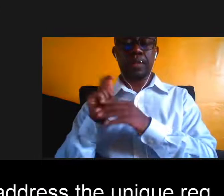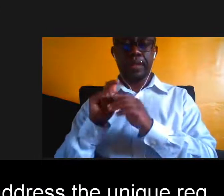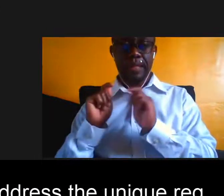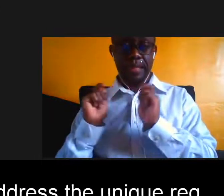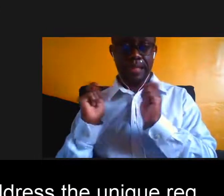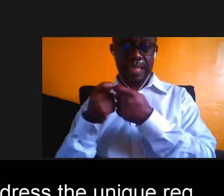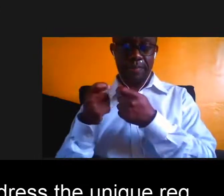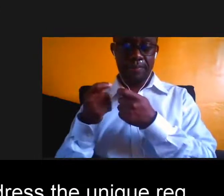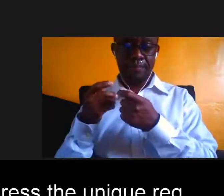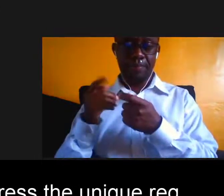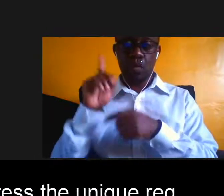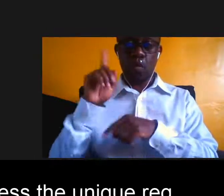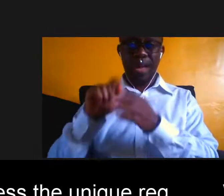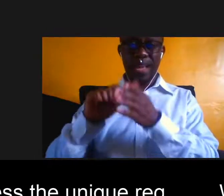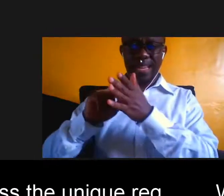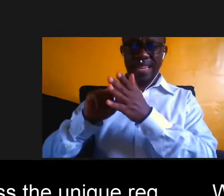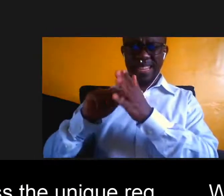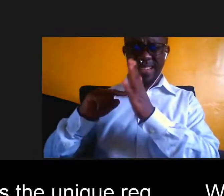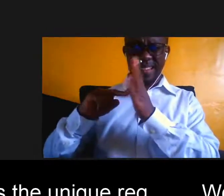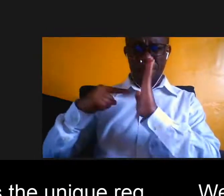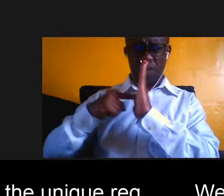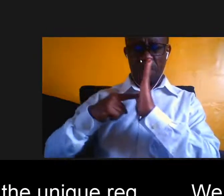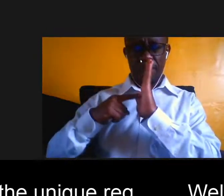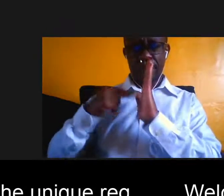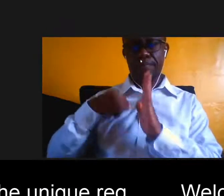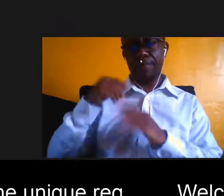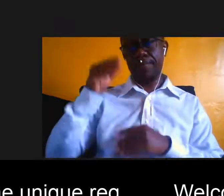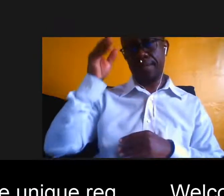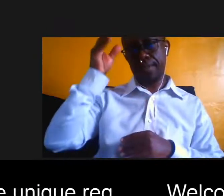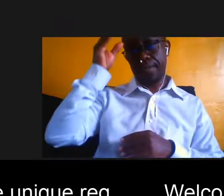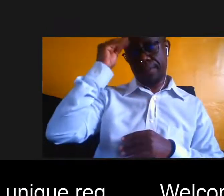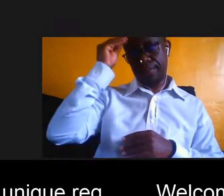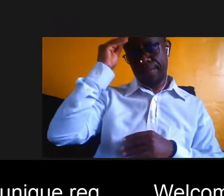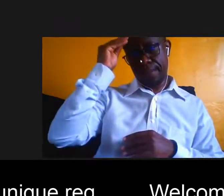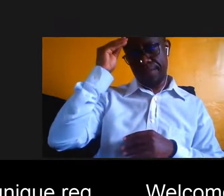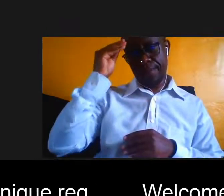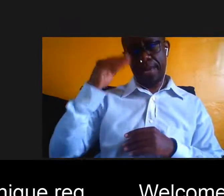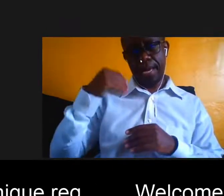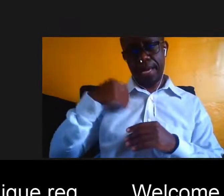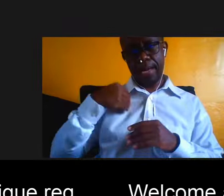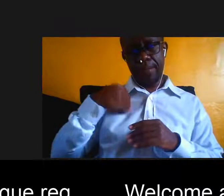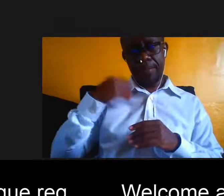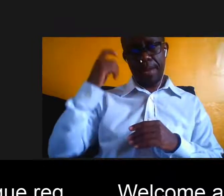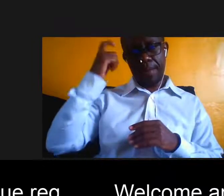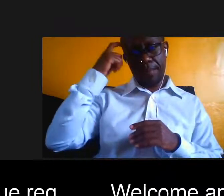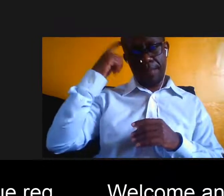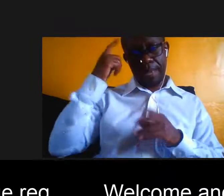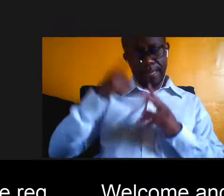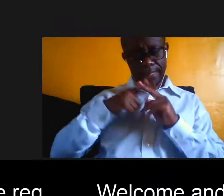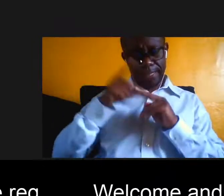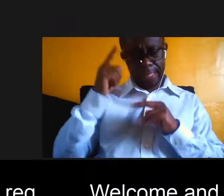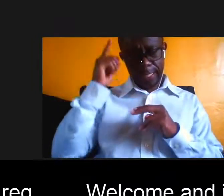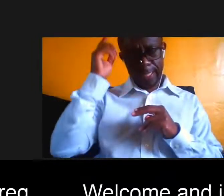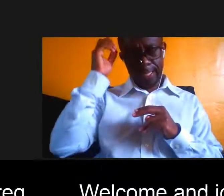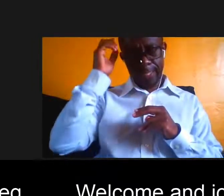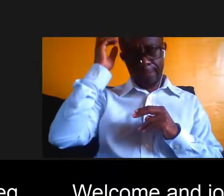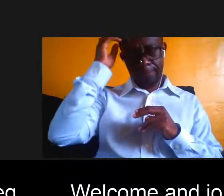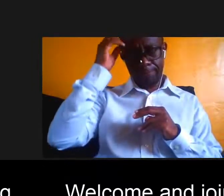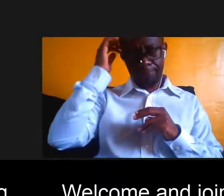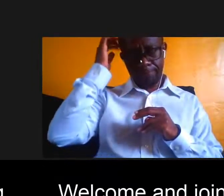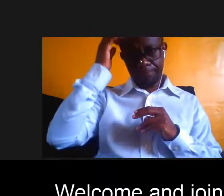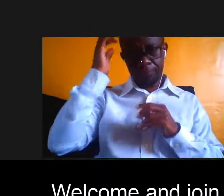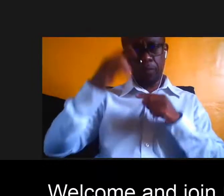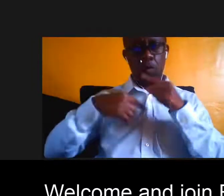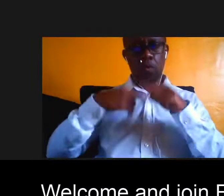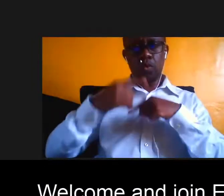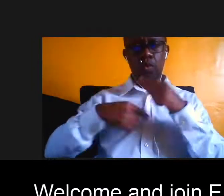at that meeting that for me triggered my whole mind, and it has continuously come out in our conversation right from